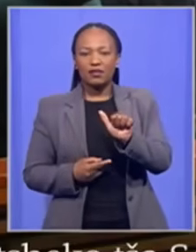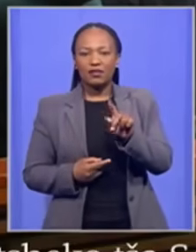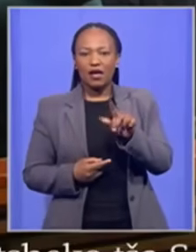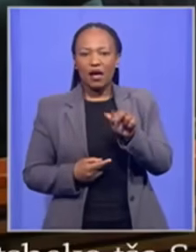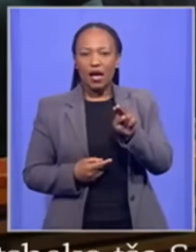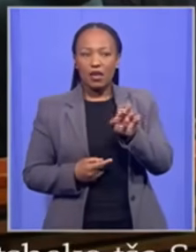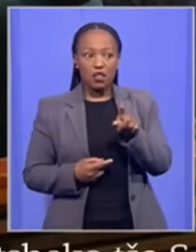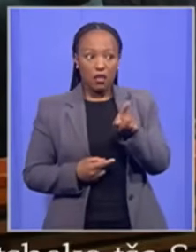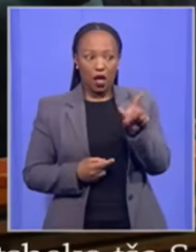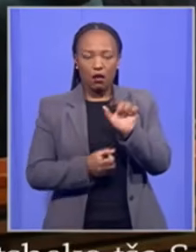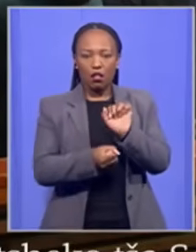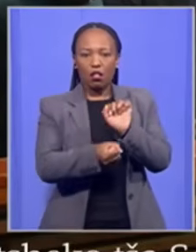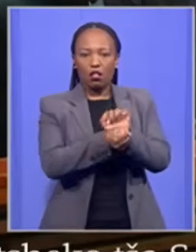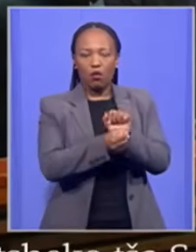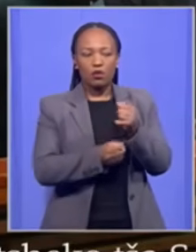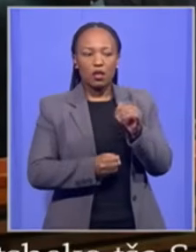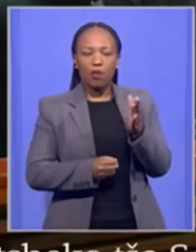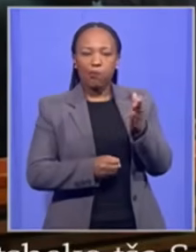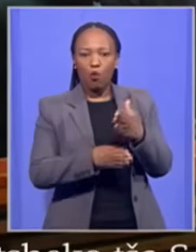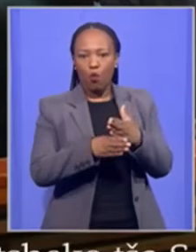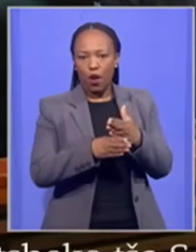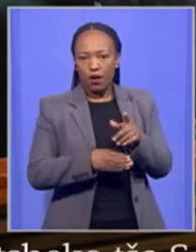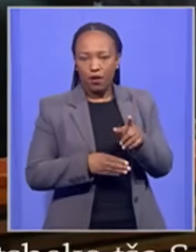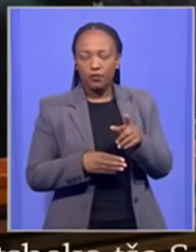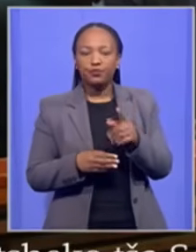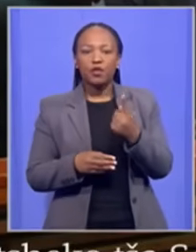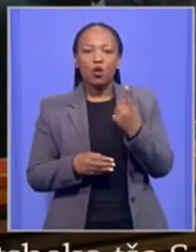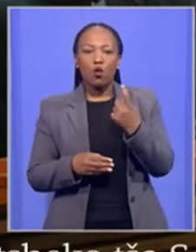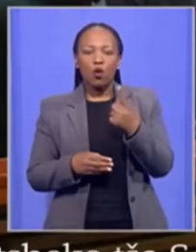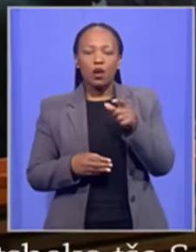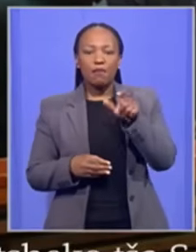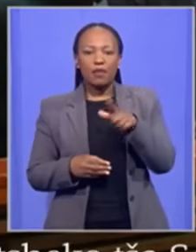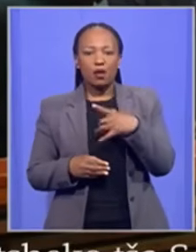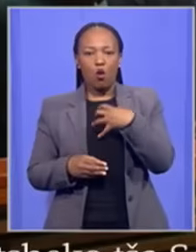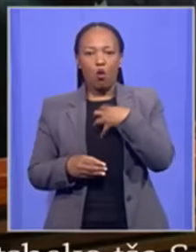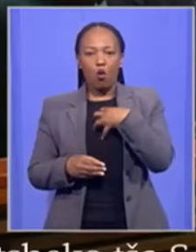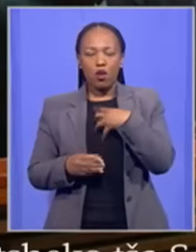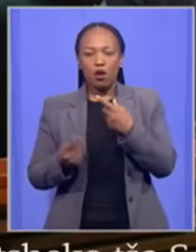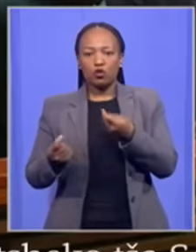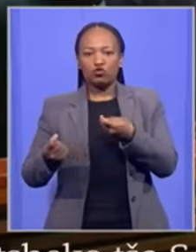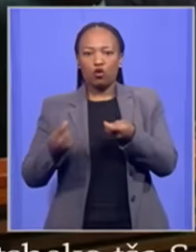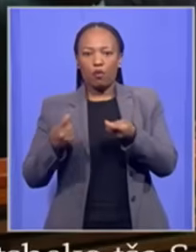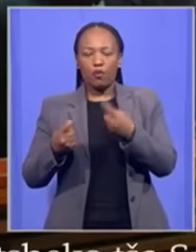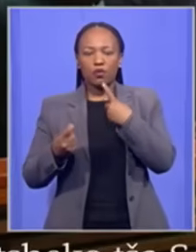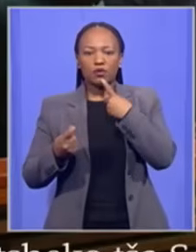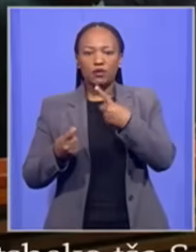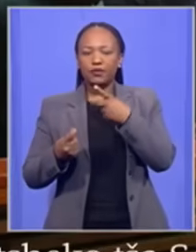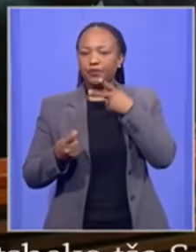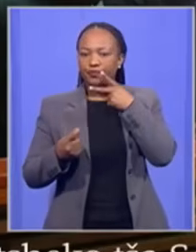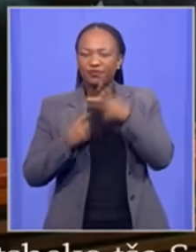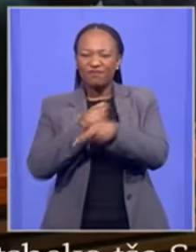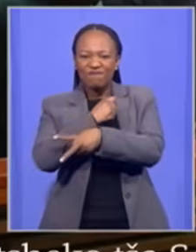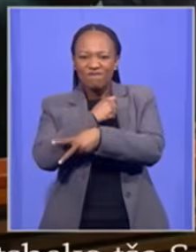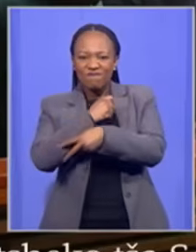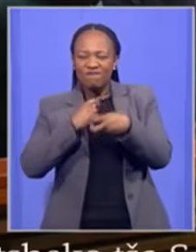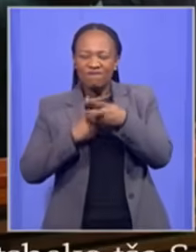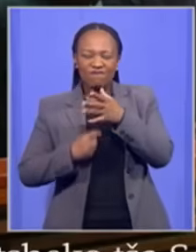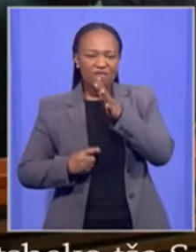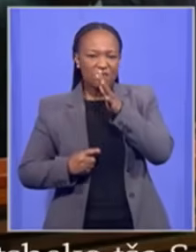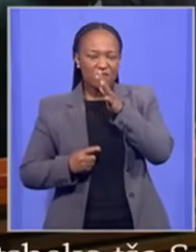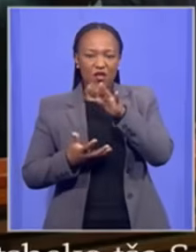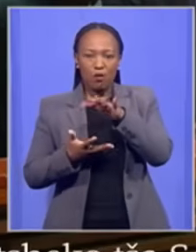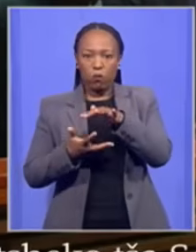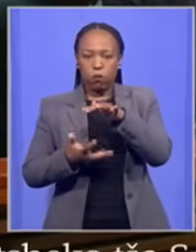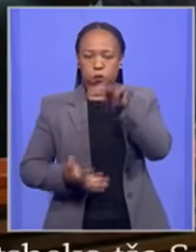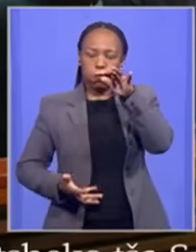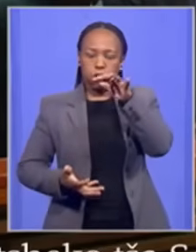ka mošomong. Se se tla morago ga gore mong lebenkele a bege ka go utswa ga metsoko ya boleng bja R160 tša diranta